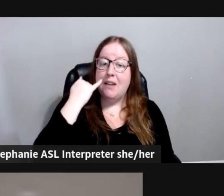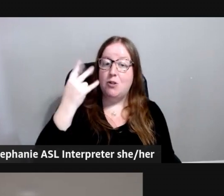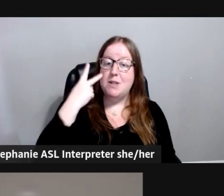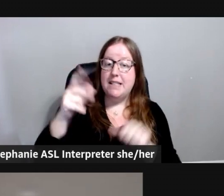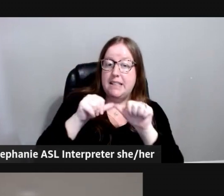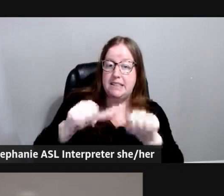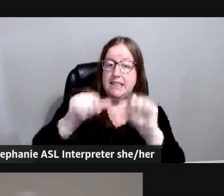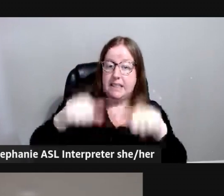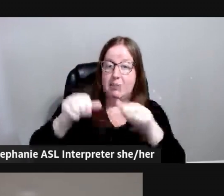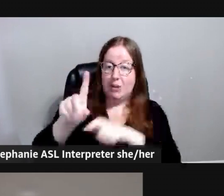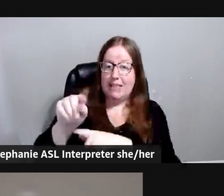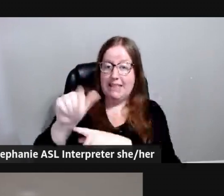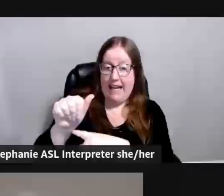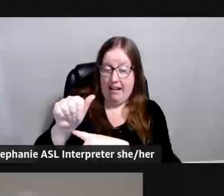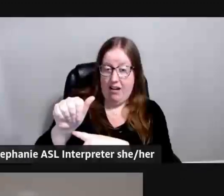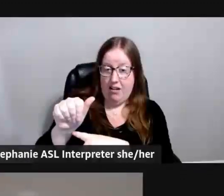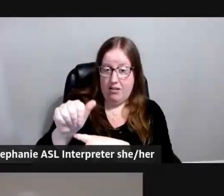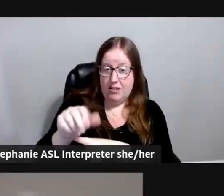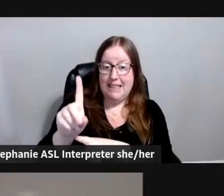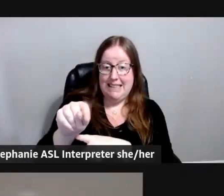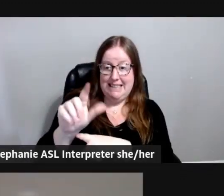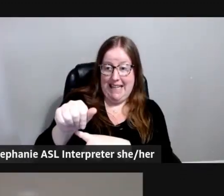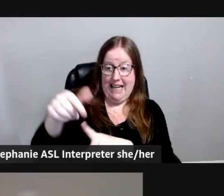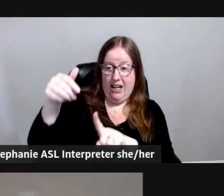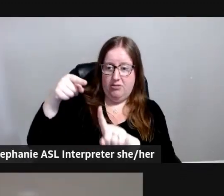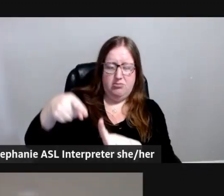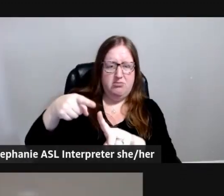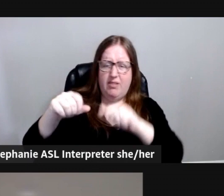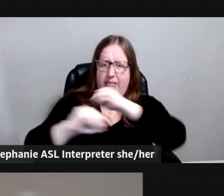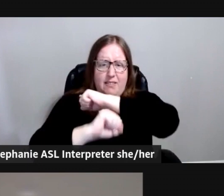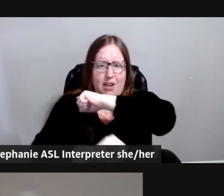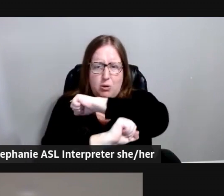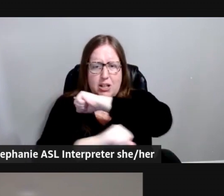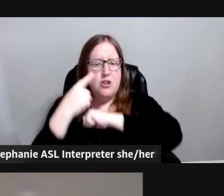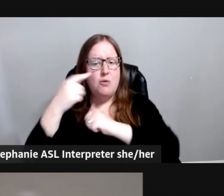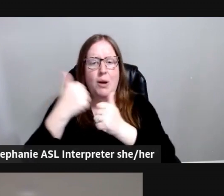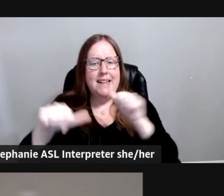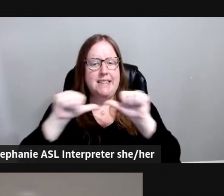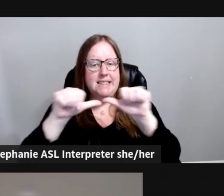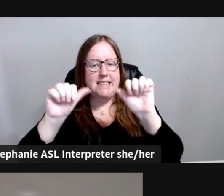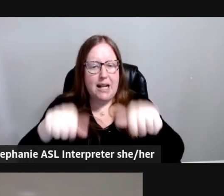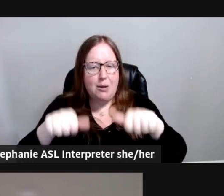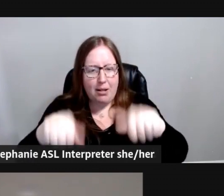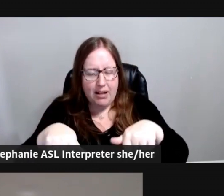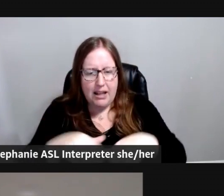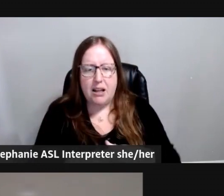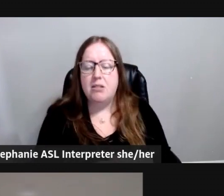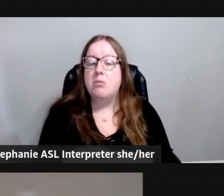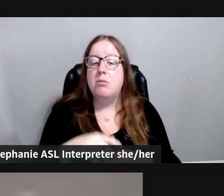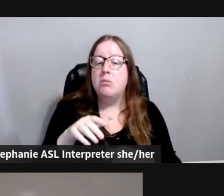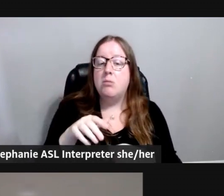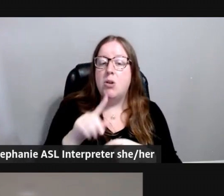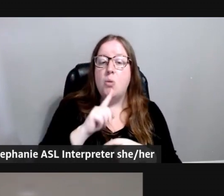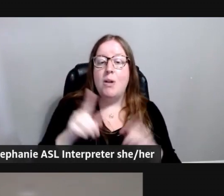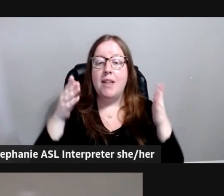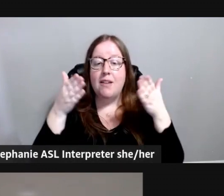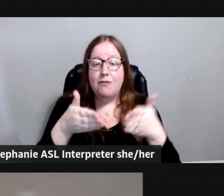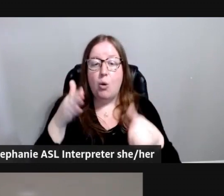sustainability data is the core of any sustainability efforts, right? The sustainability data particularly focus